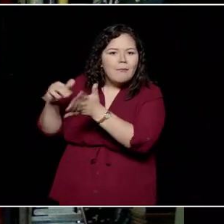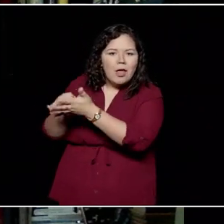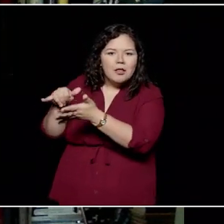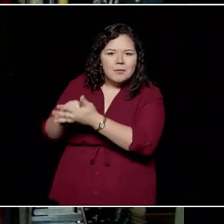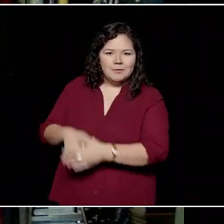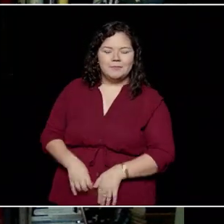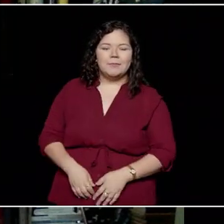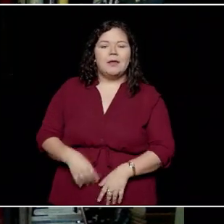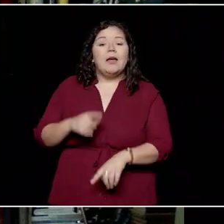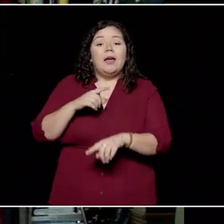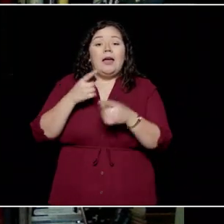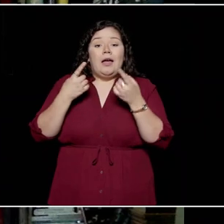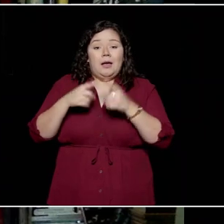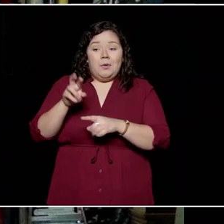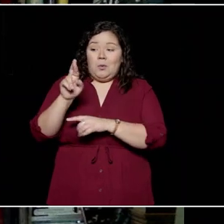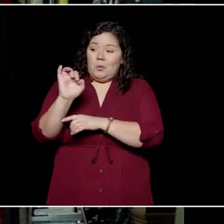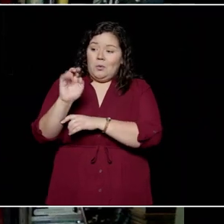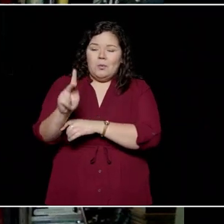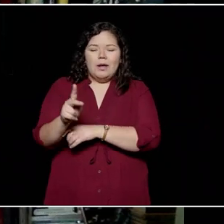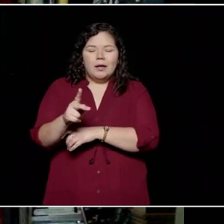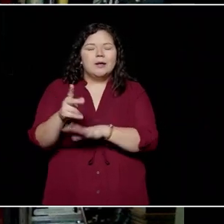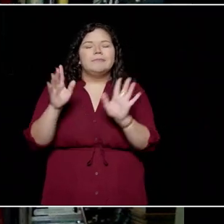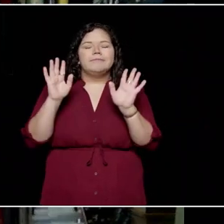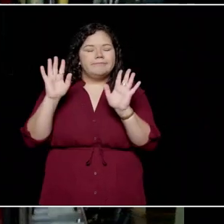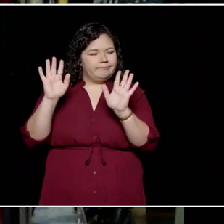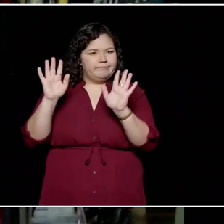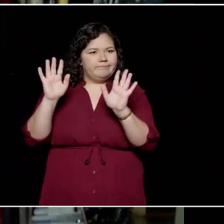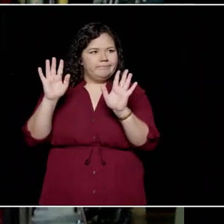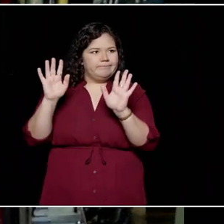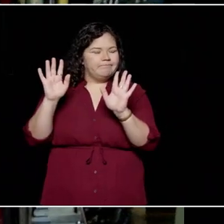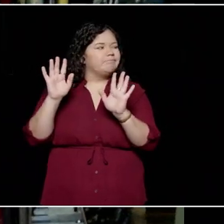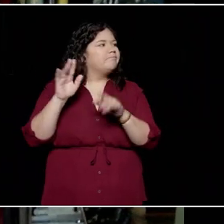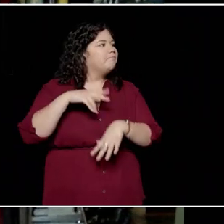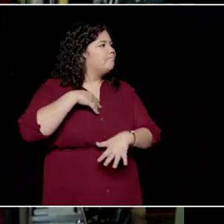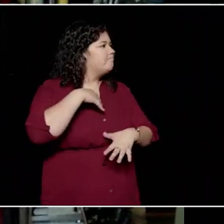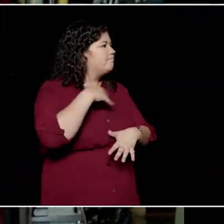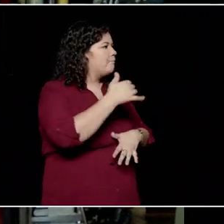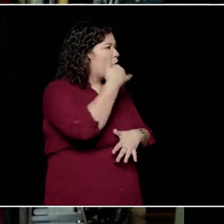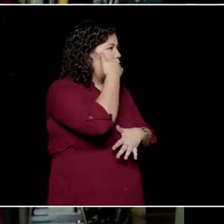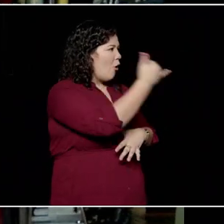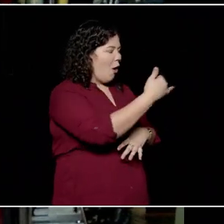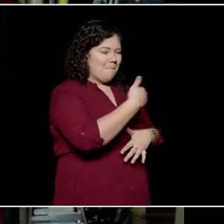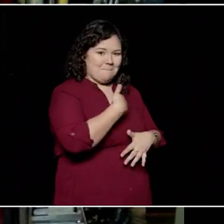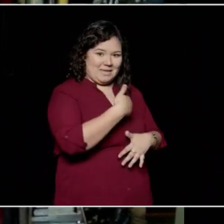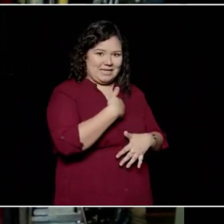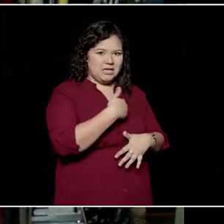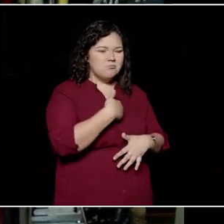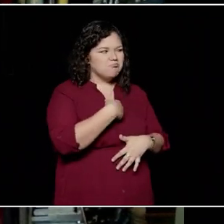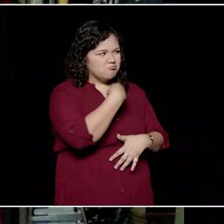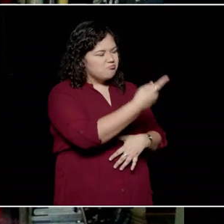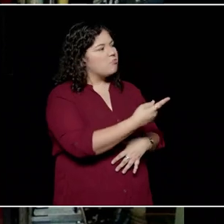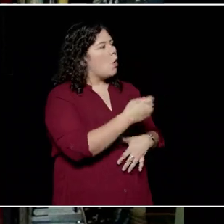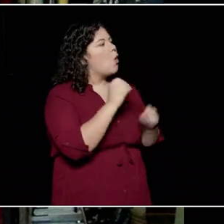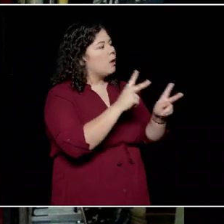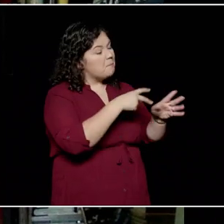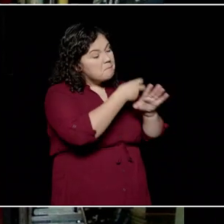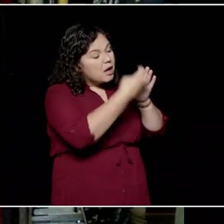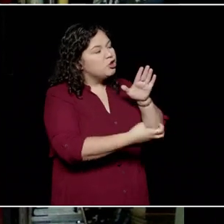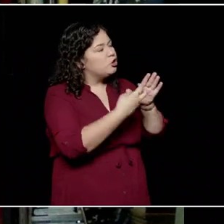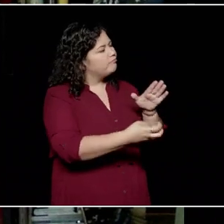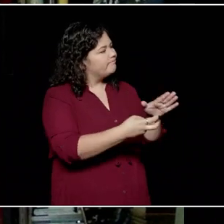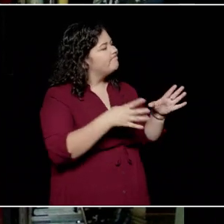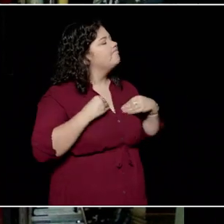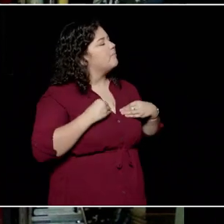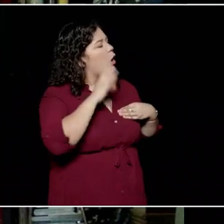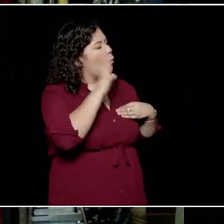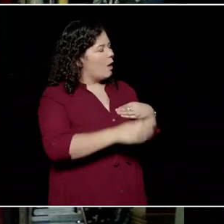He immediately rolled into the living room, picked up the phone, called me and said, okay, bungee jumping, I'm in. And because he accepted that